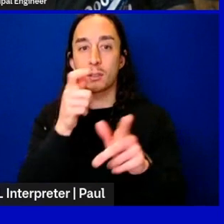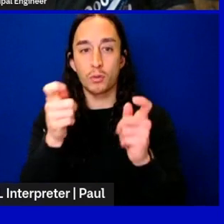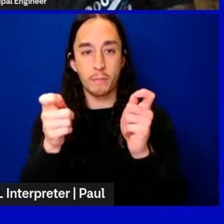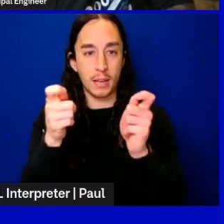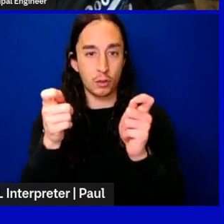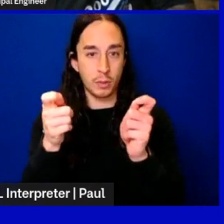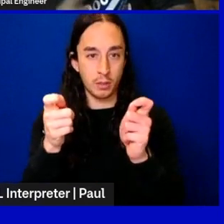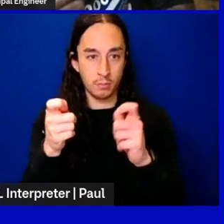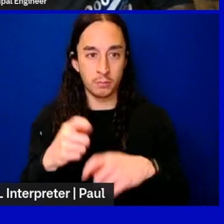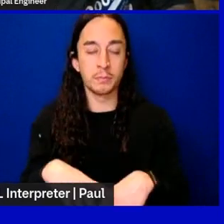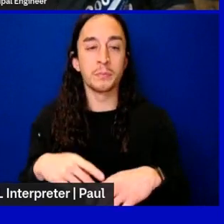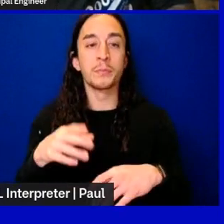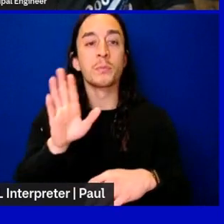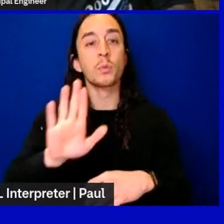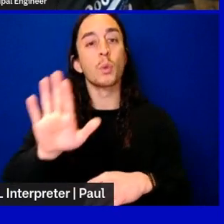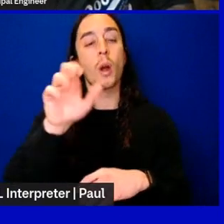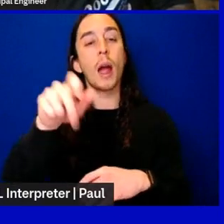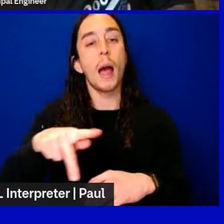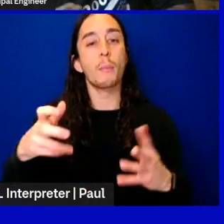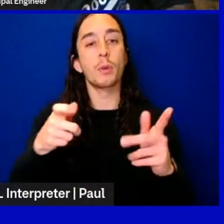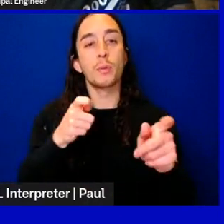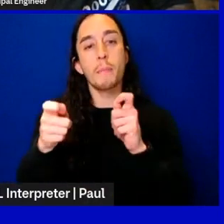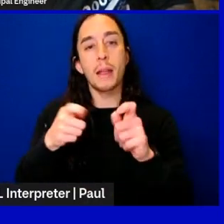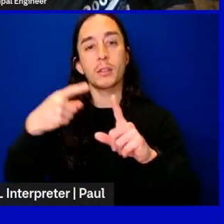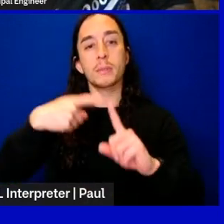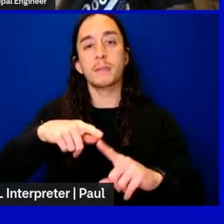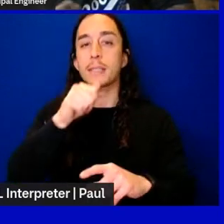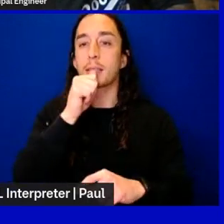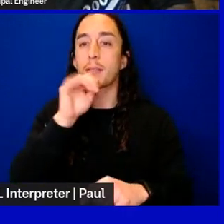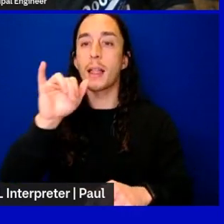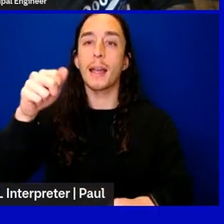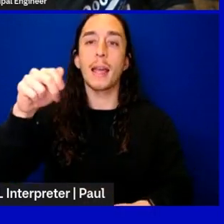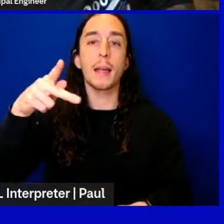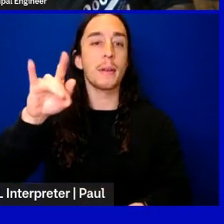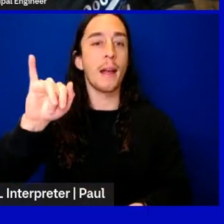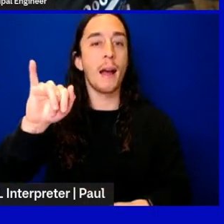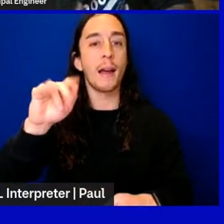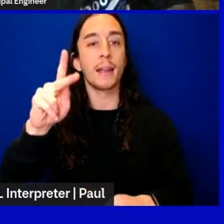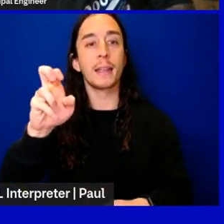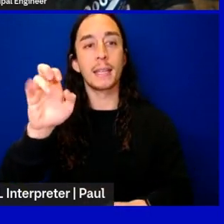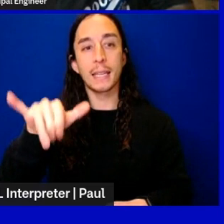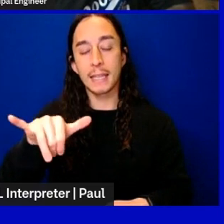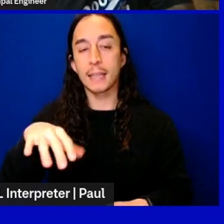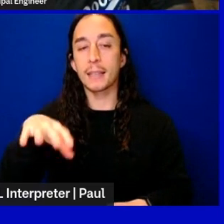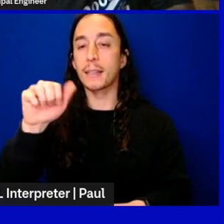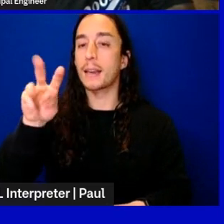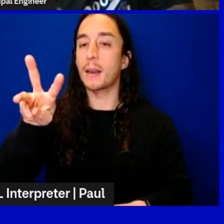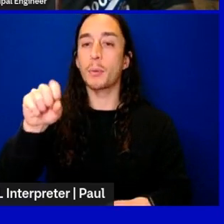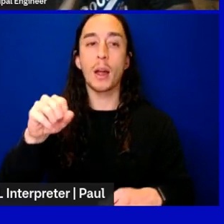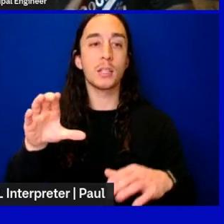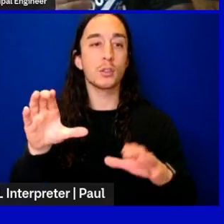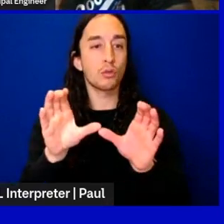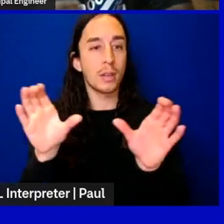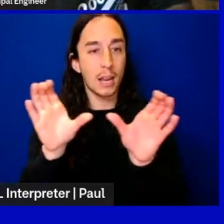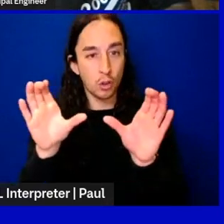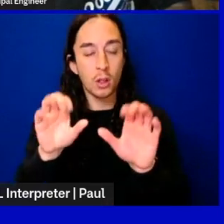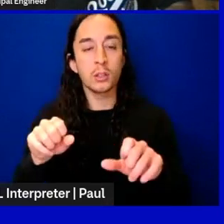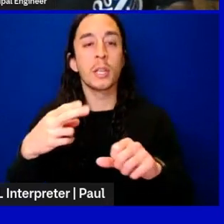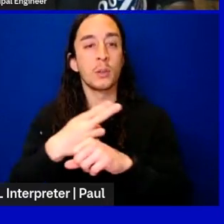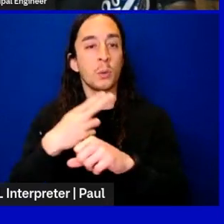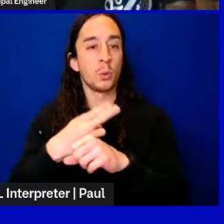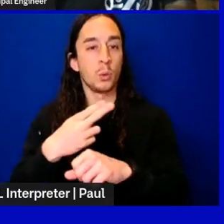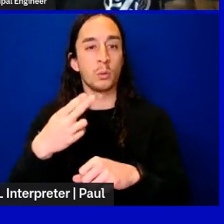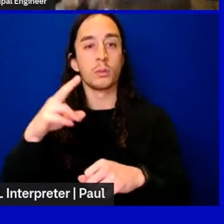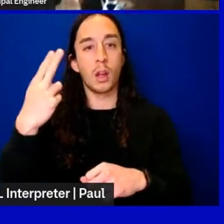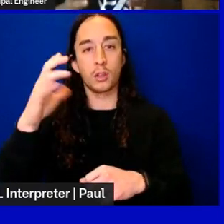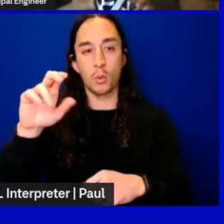in your application, you want to manage some certain secrets like the API keys or the database credentials, you can make use of HashiCorp Vault and leverage